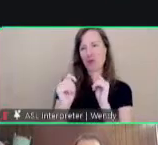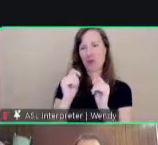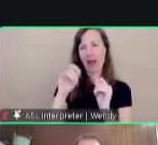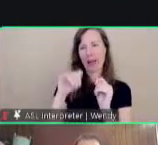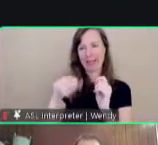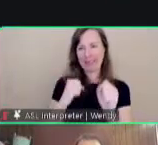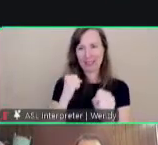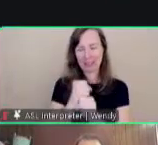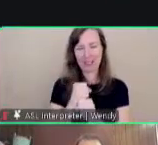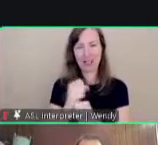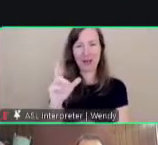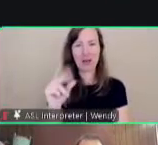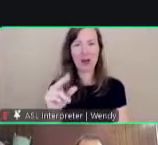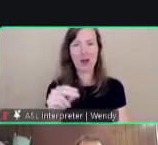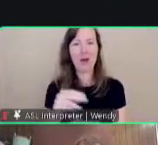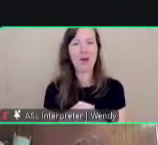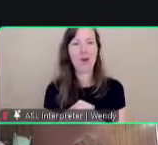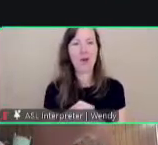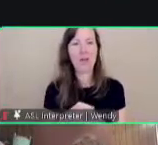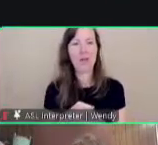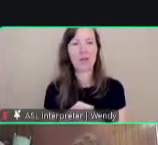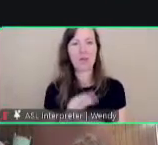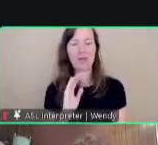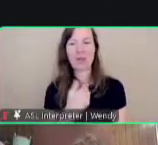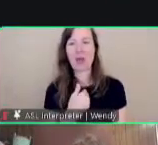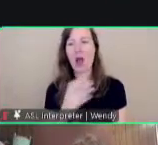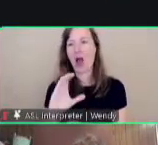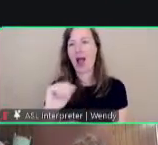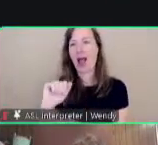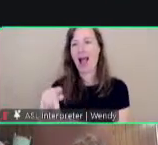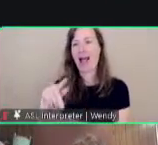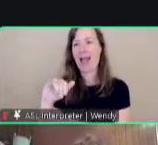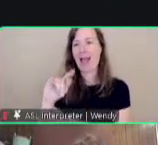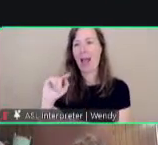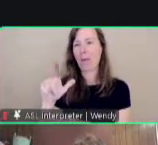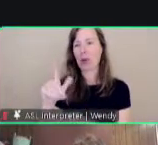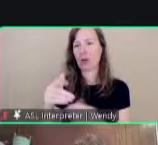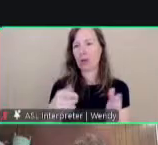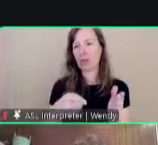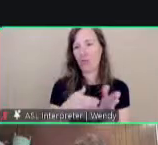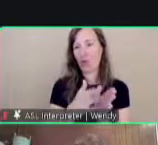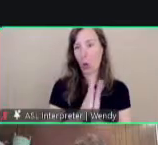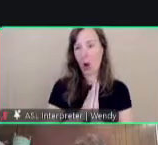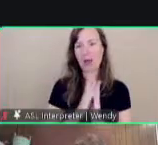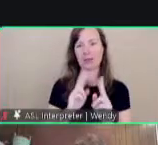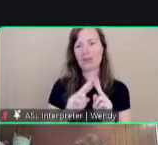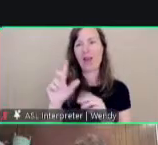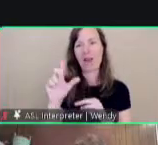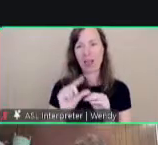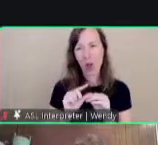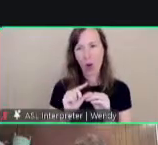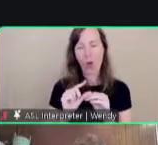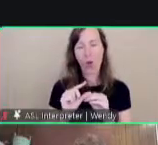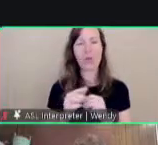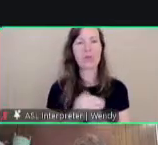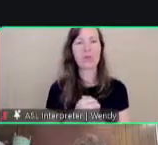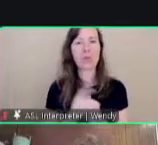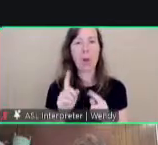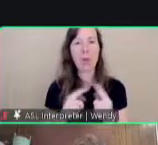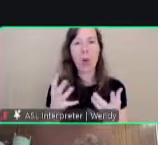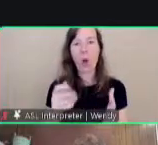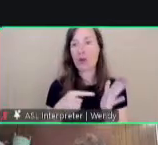our capital requests are very low. But we wanted to show that is out on the